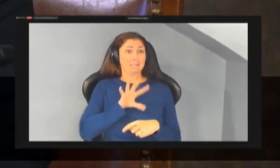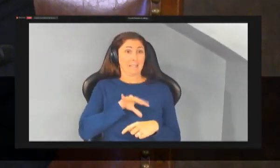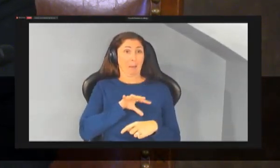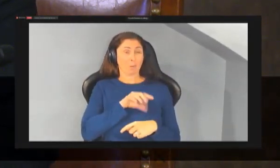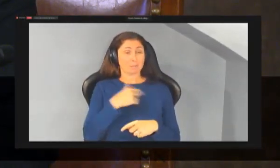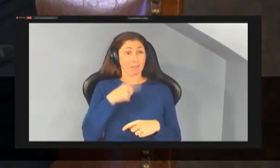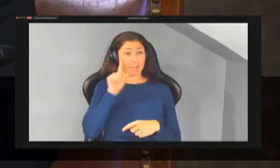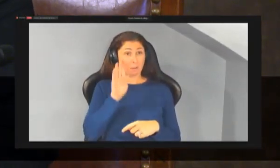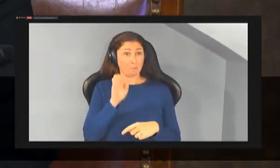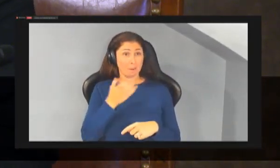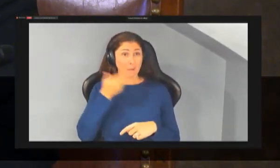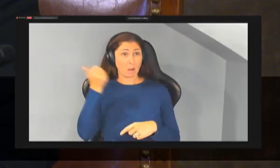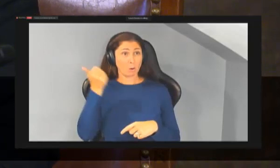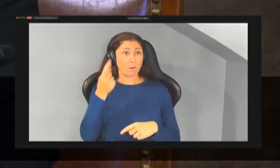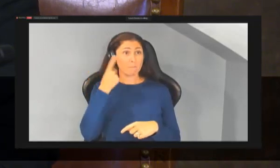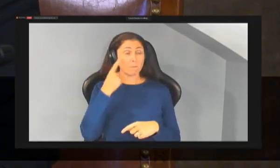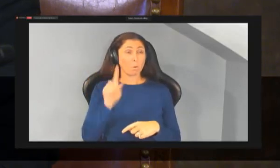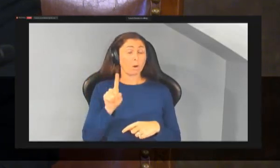better for